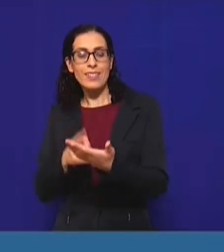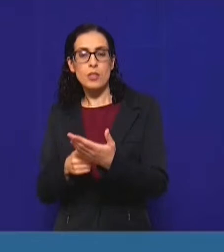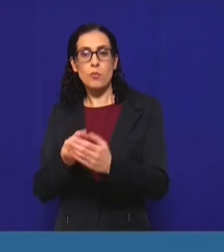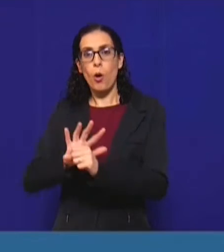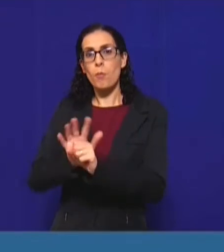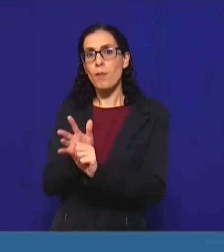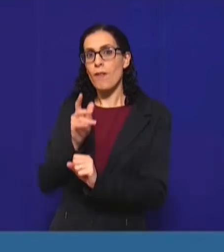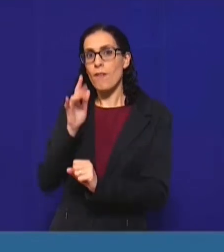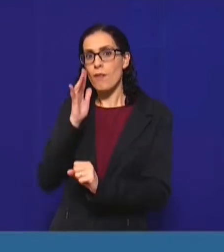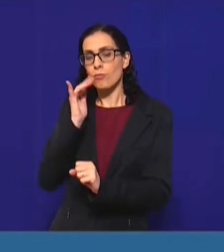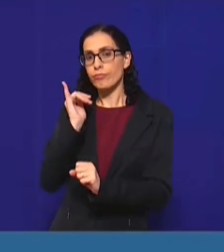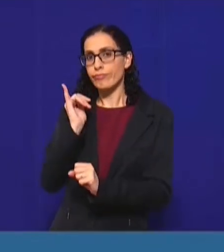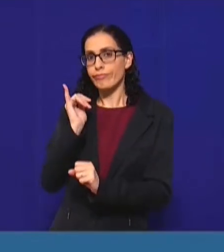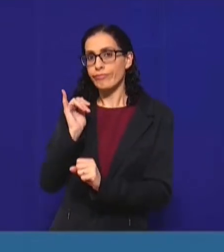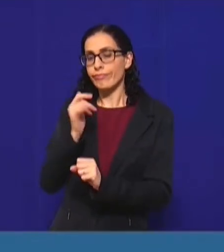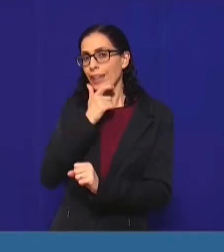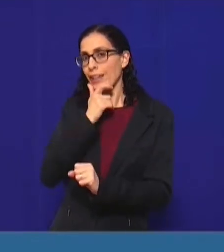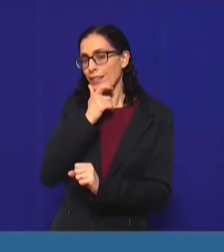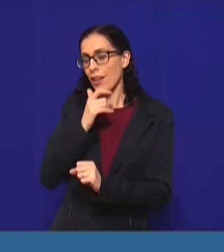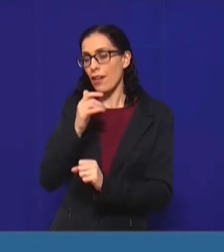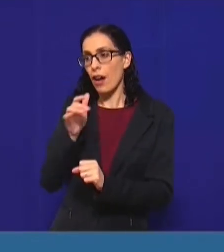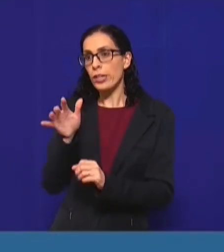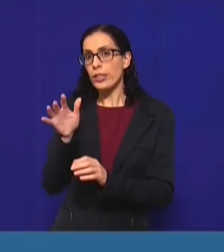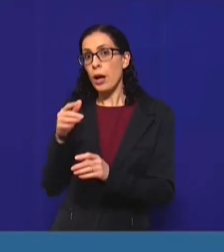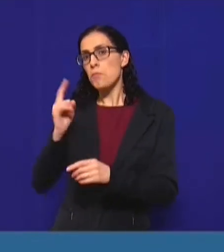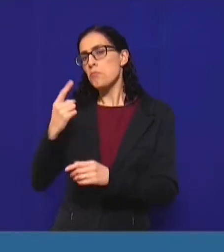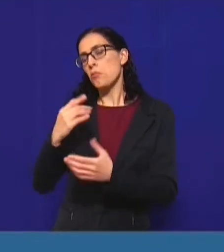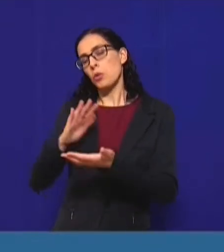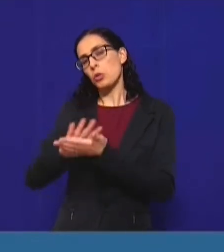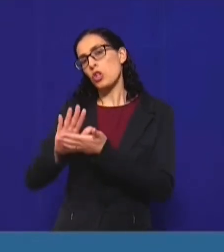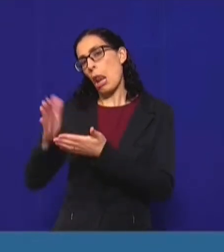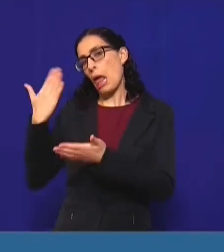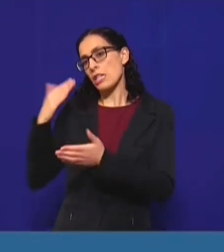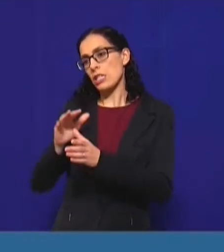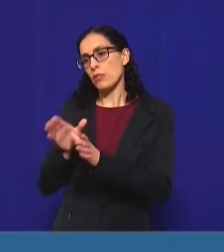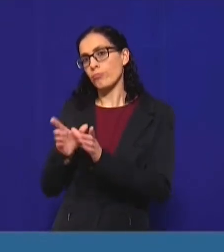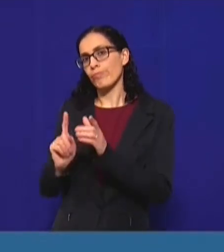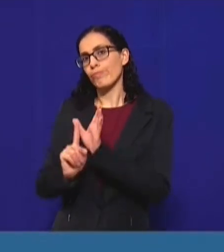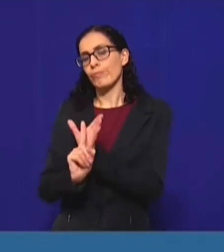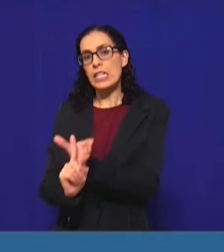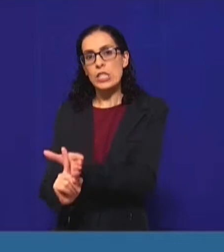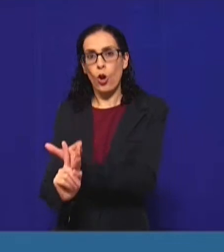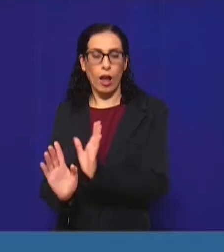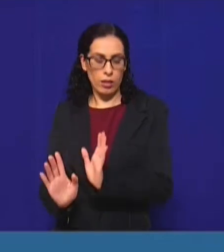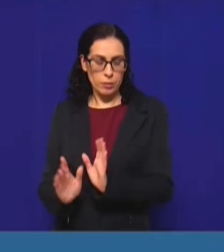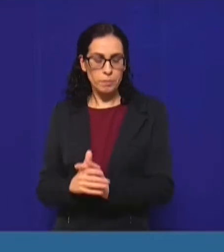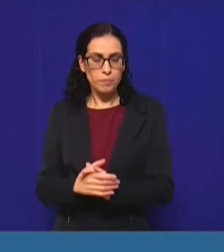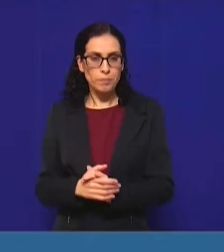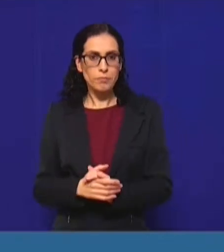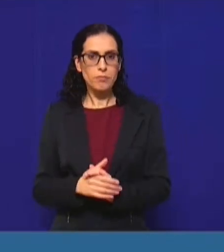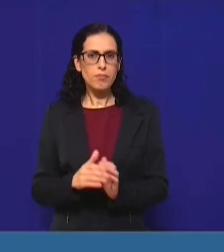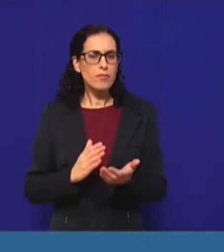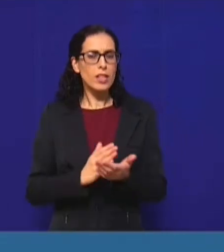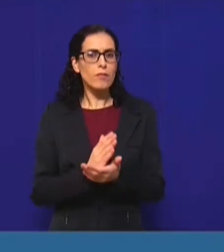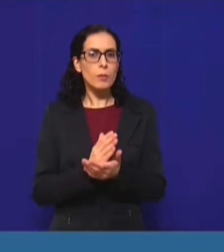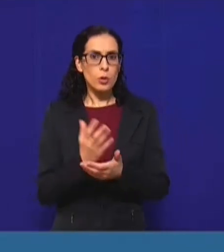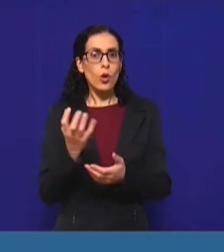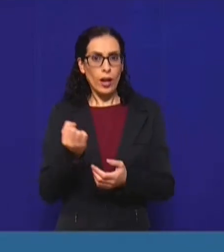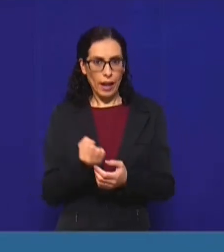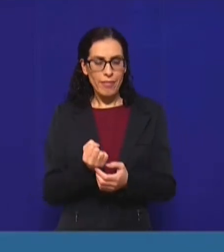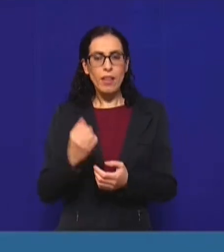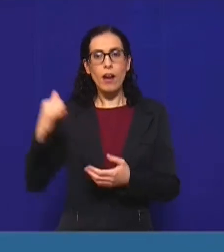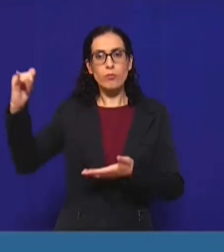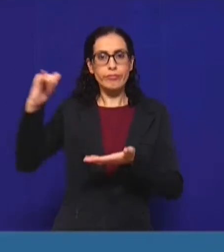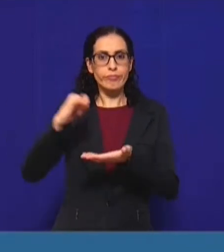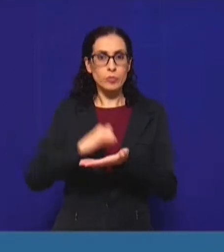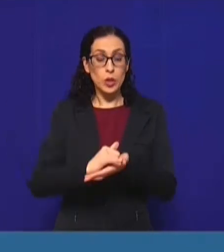diġà jkunu qegħdin investigati u anke jkunu qegħdin f'iżolazzjoni. Mill-investigazzjoni tal-ewwel ftit każijiet li kellna każijiet li kienu